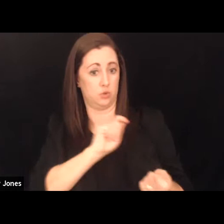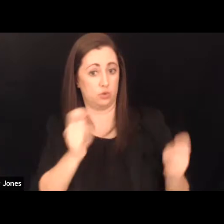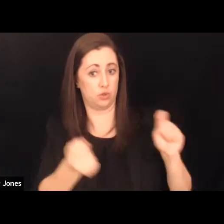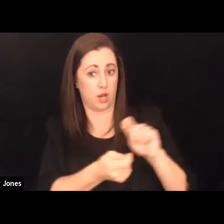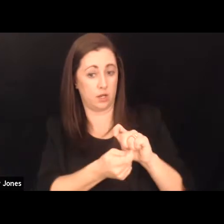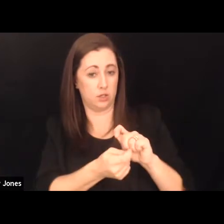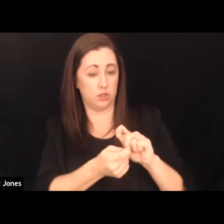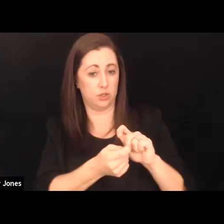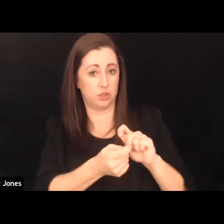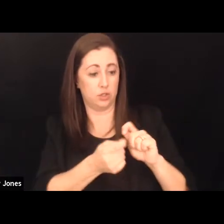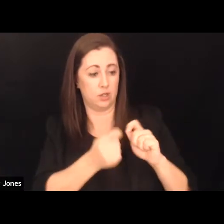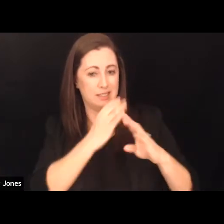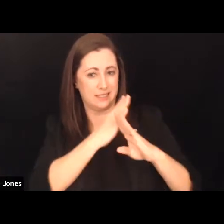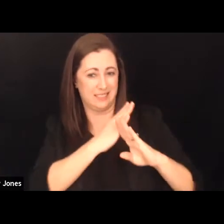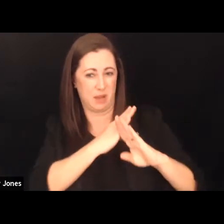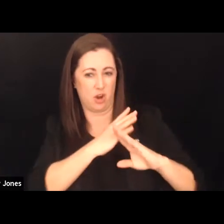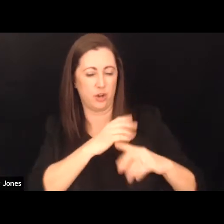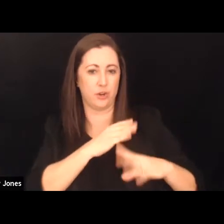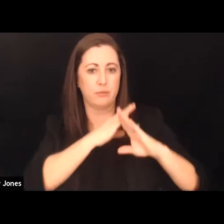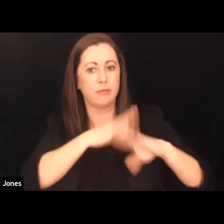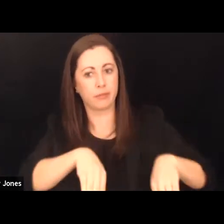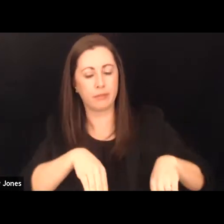breaking down the attitudinal barriers of people,